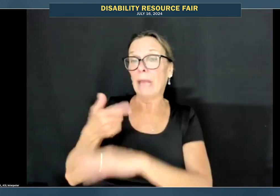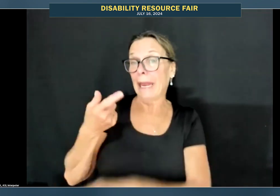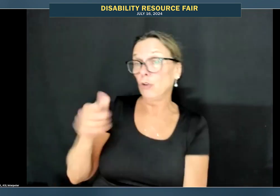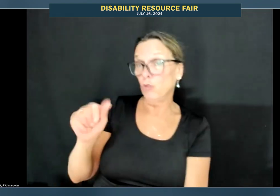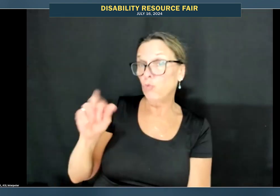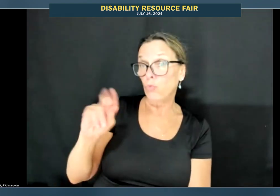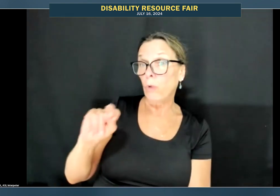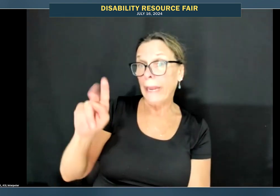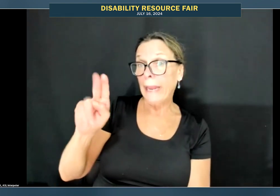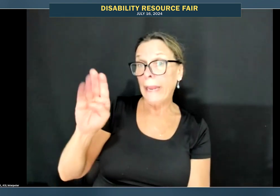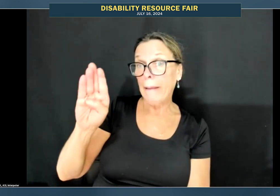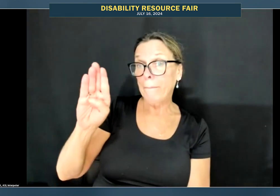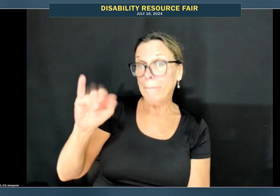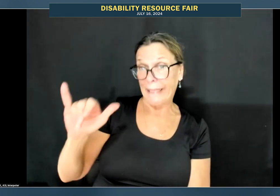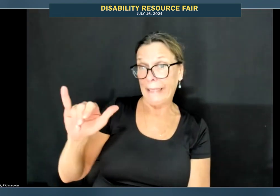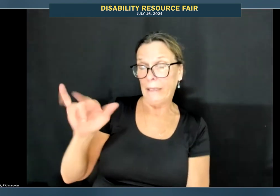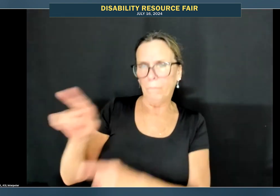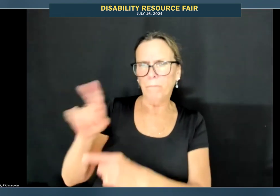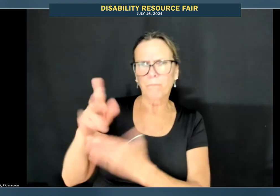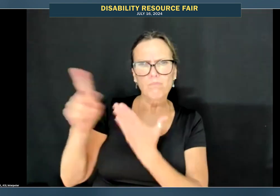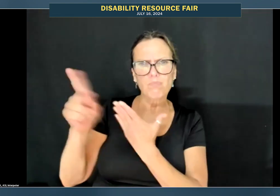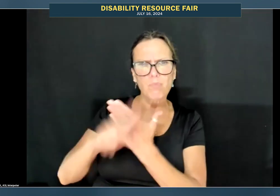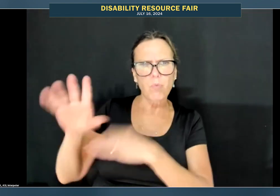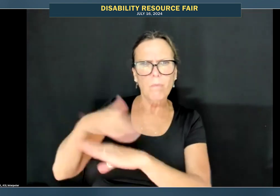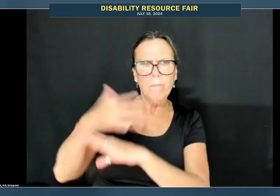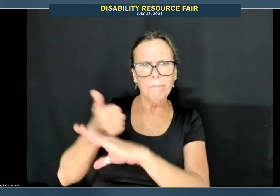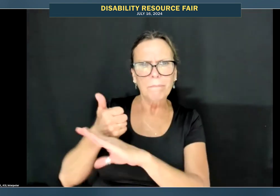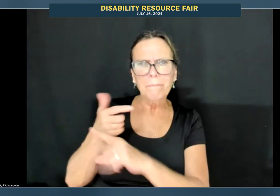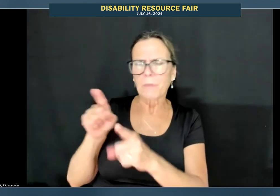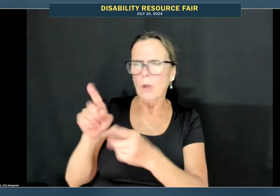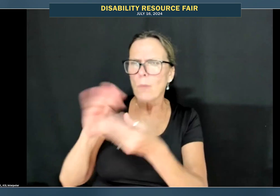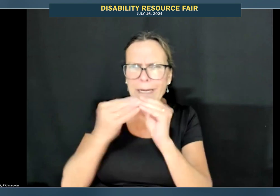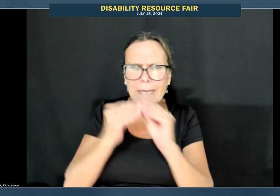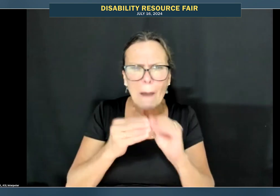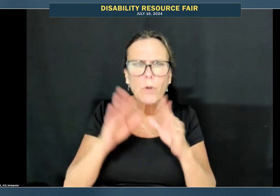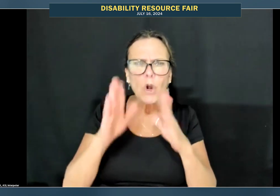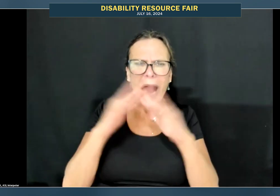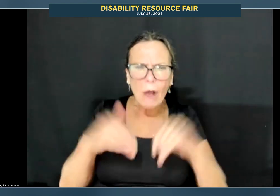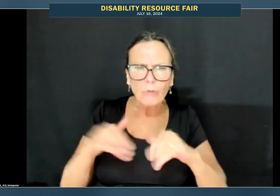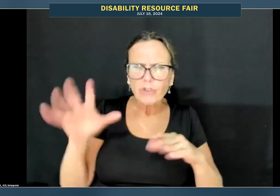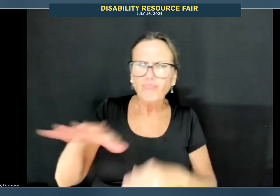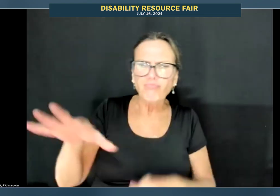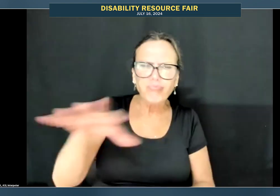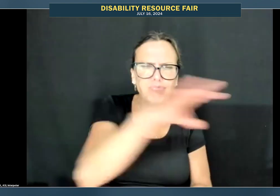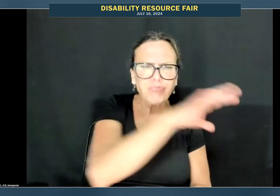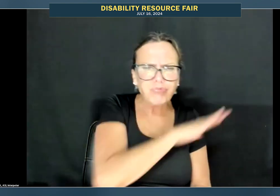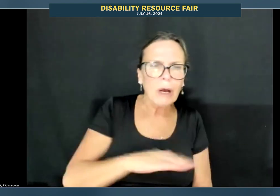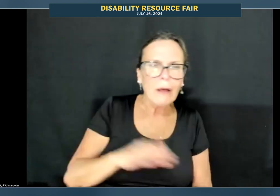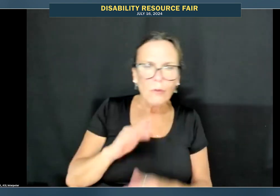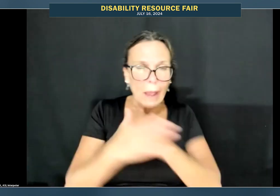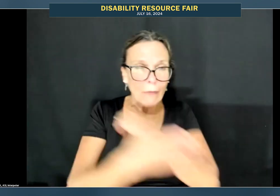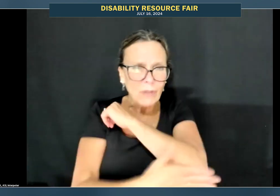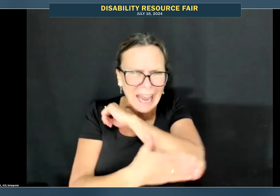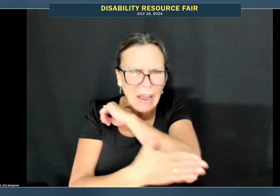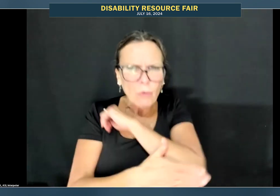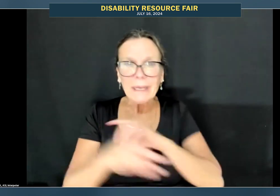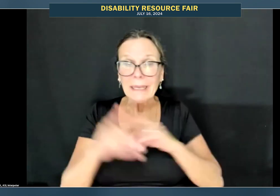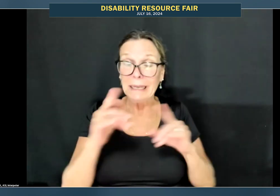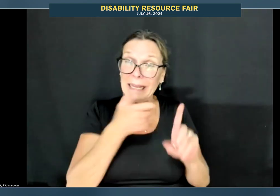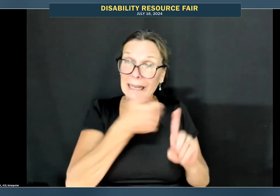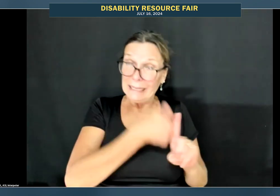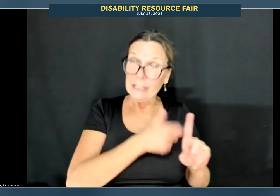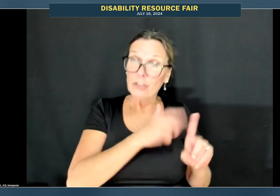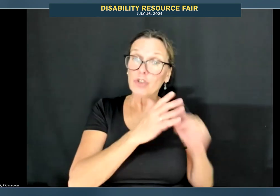a program where we numbered houses, and we number houses throughout the county. It works differently in different communities as far as